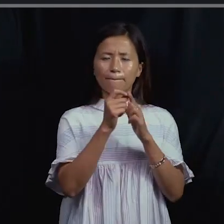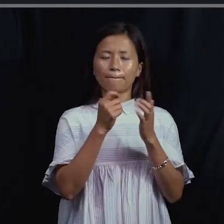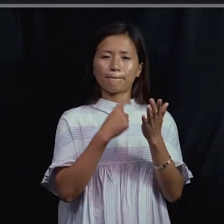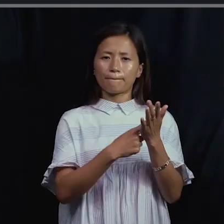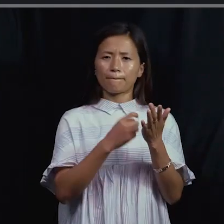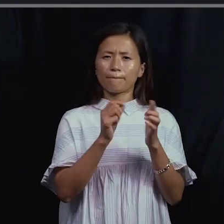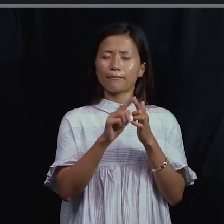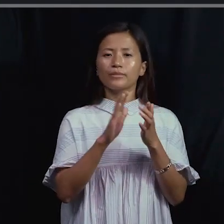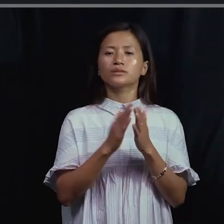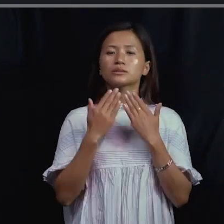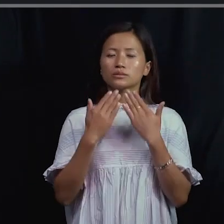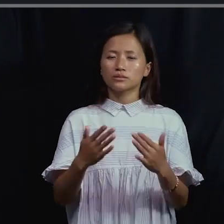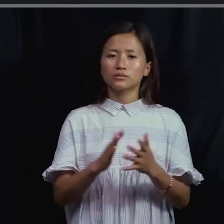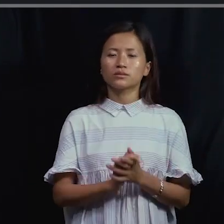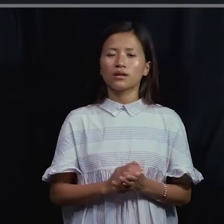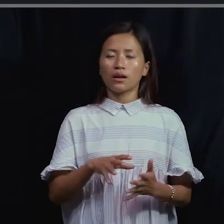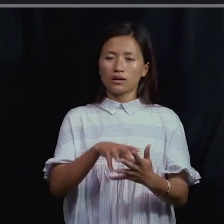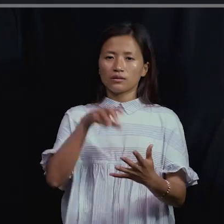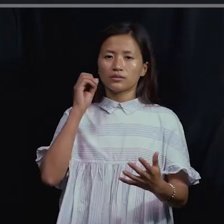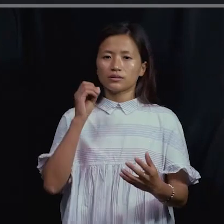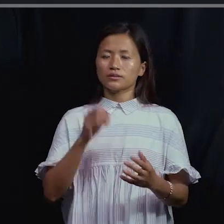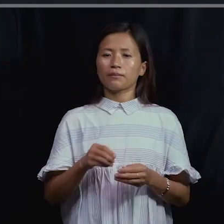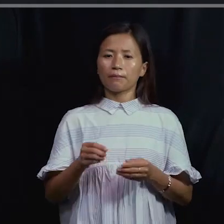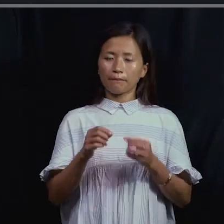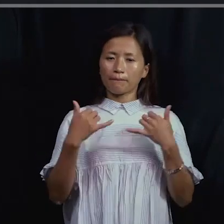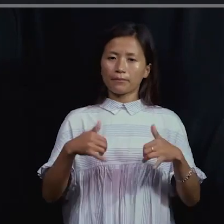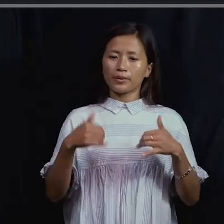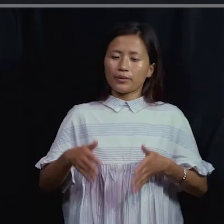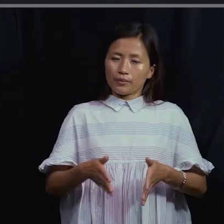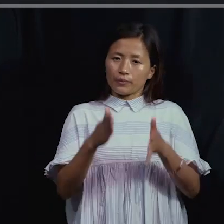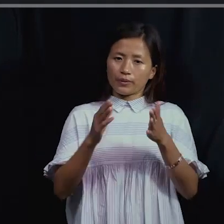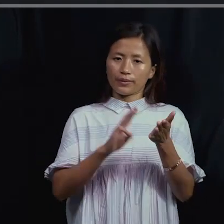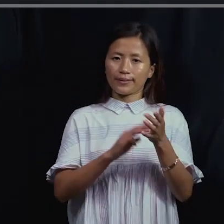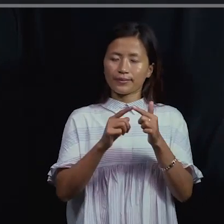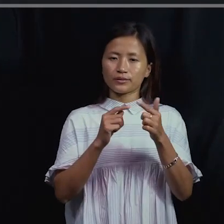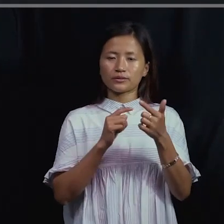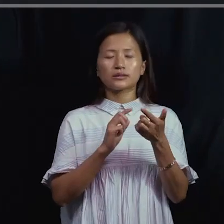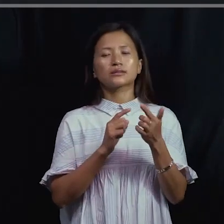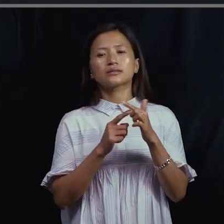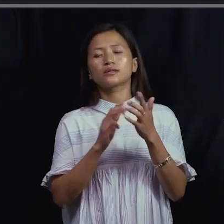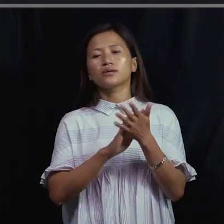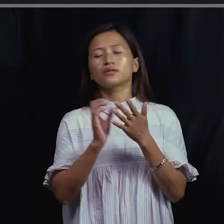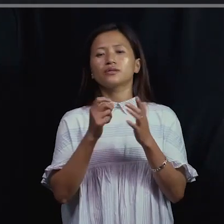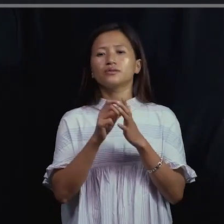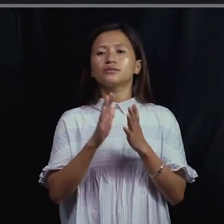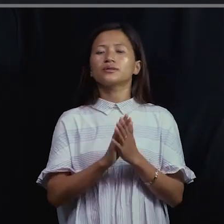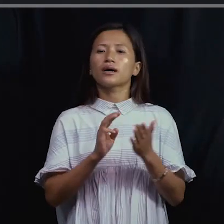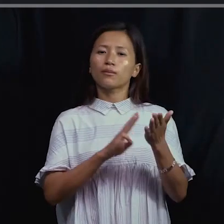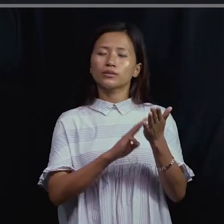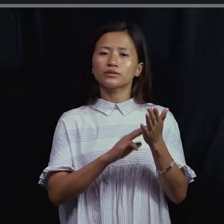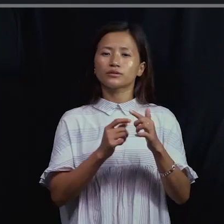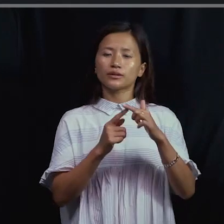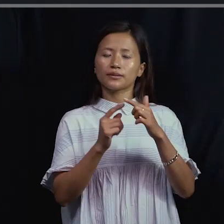So they learn through the playway method, isn't it? So that is the Montessori method